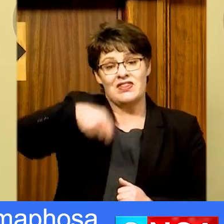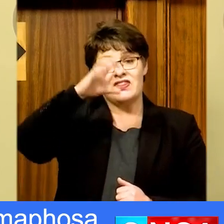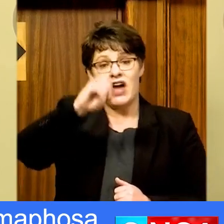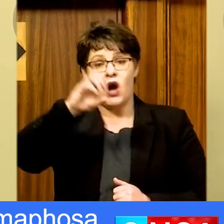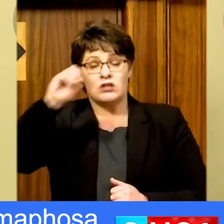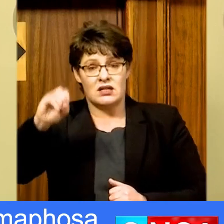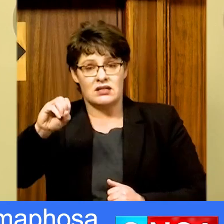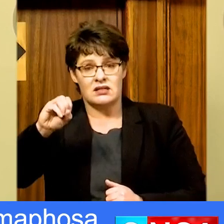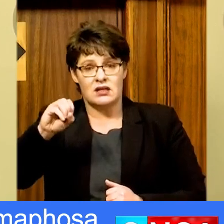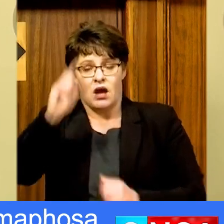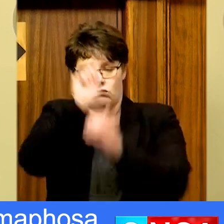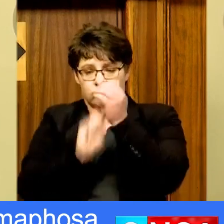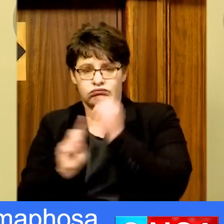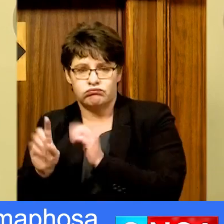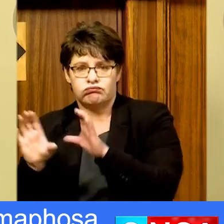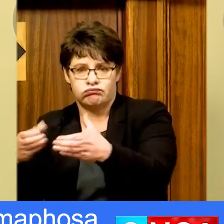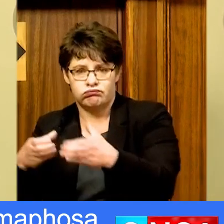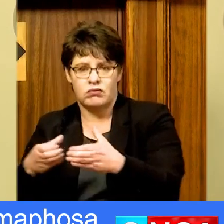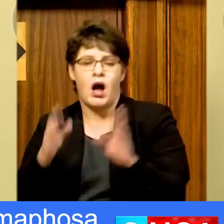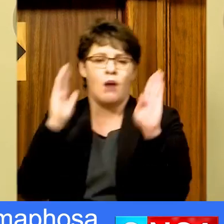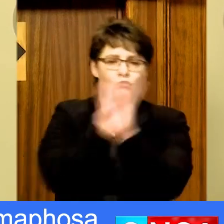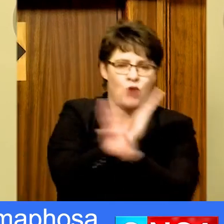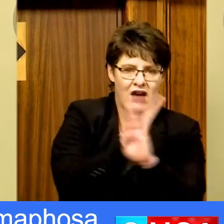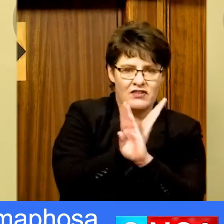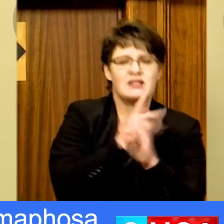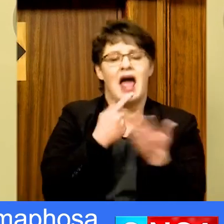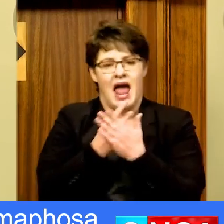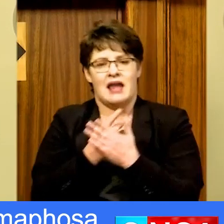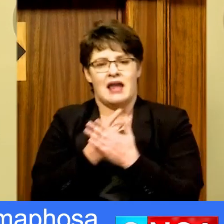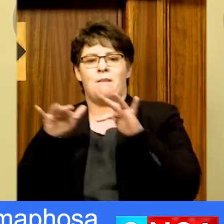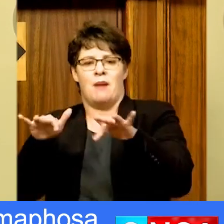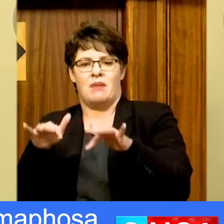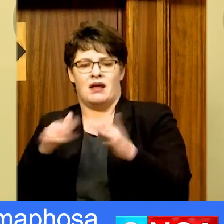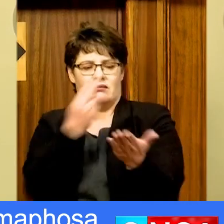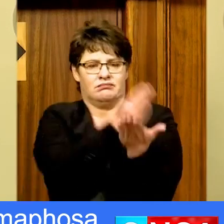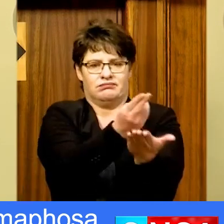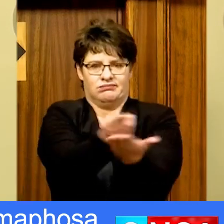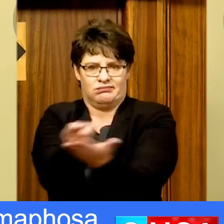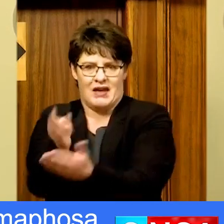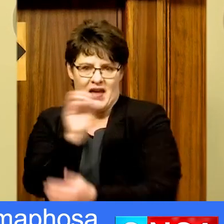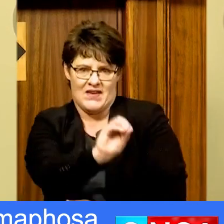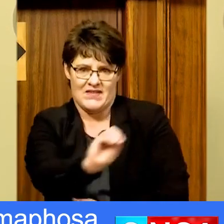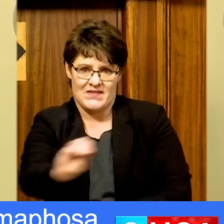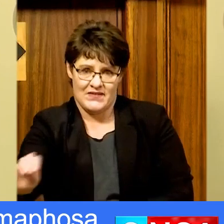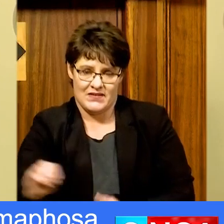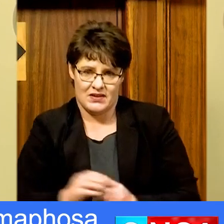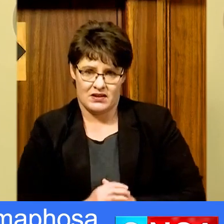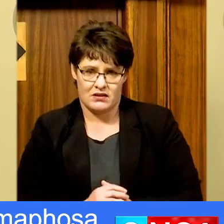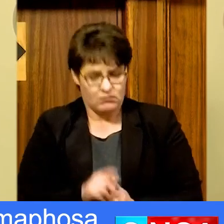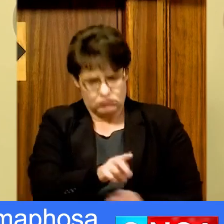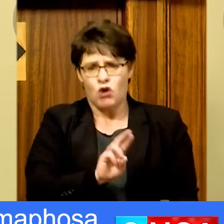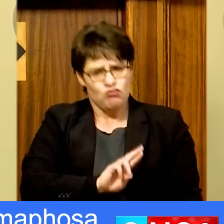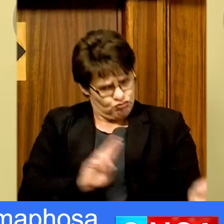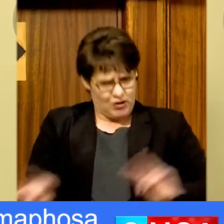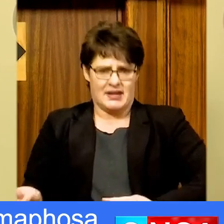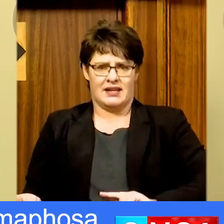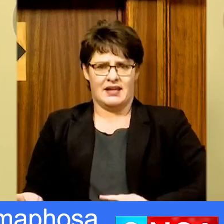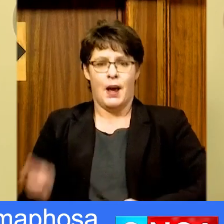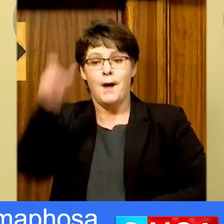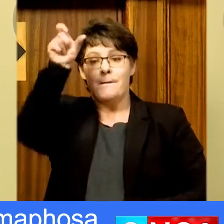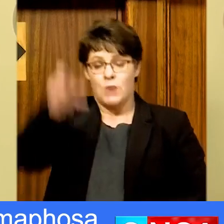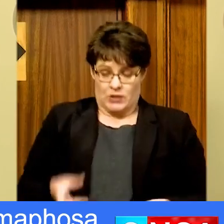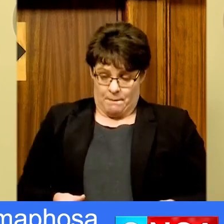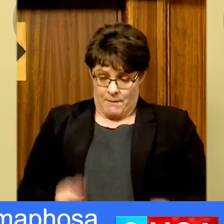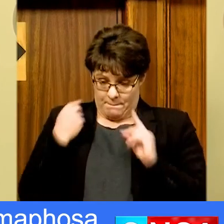quarantine beds in private and public facilities across the country, and these are ready to